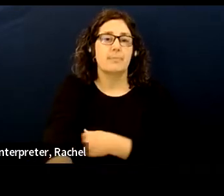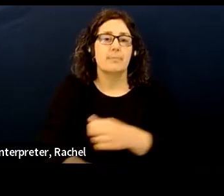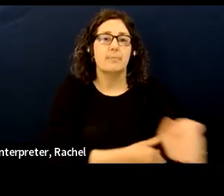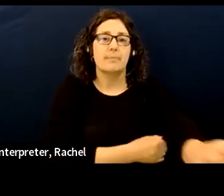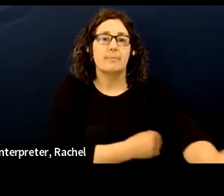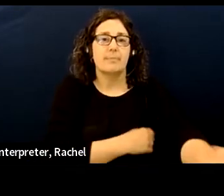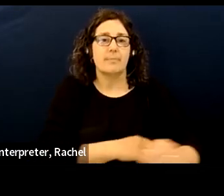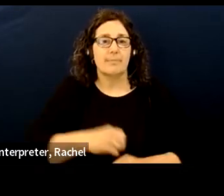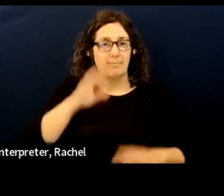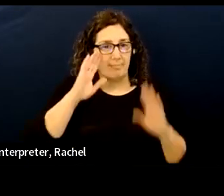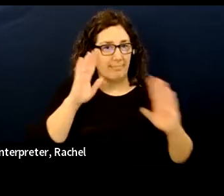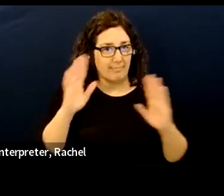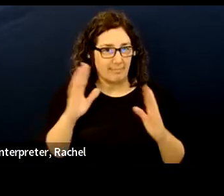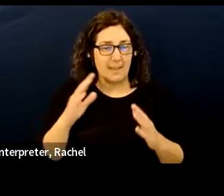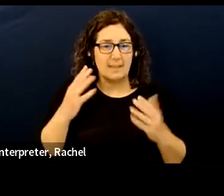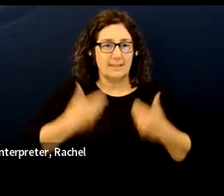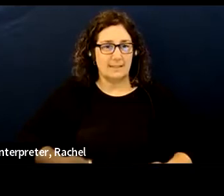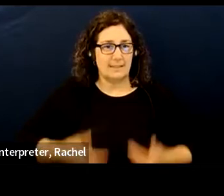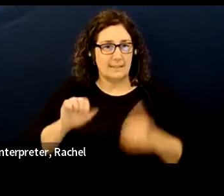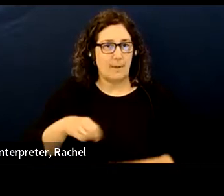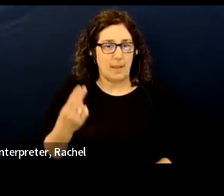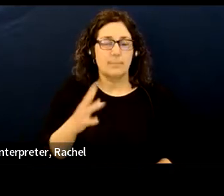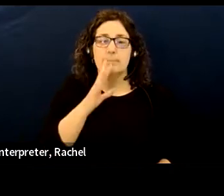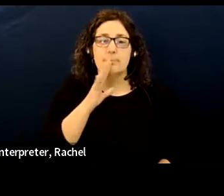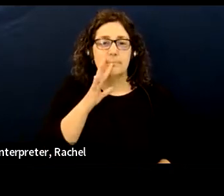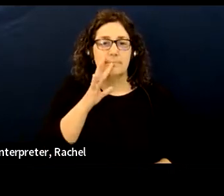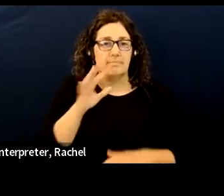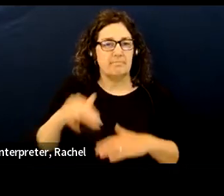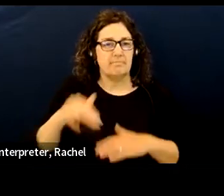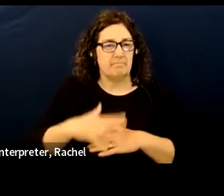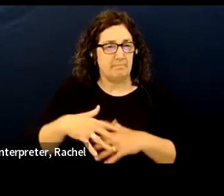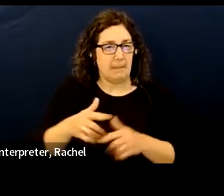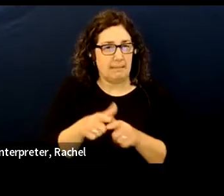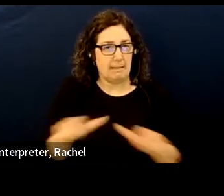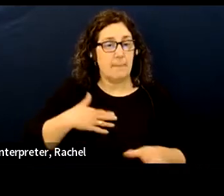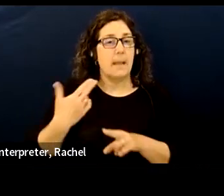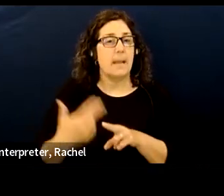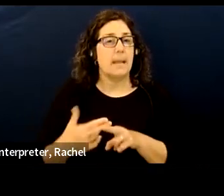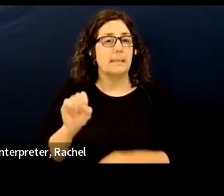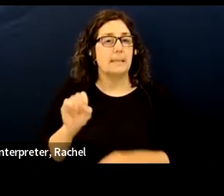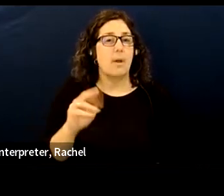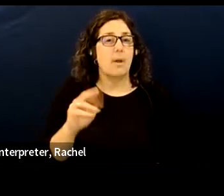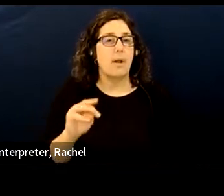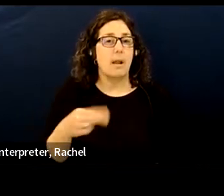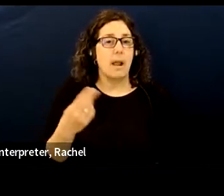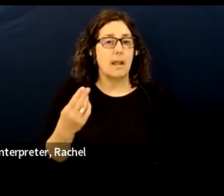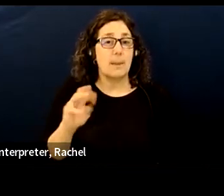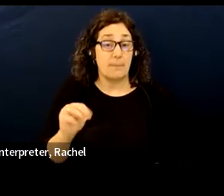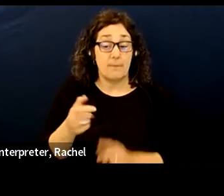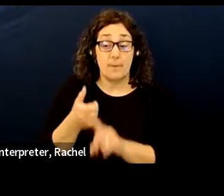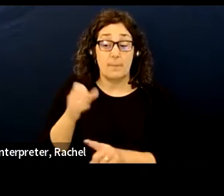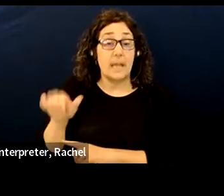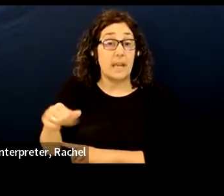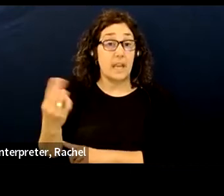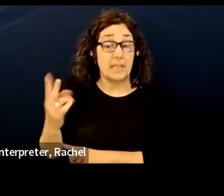It's Quachel Hela, Sarah Jim, Thunasnet, Chesalasnet, Husanich. Hello, everybody. My name is Sarah Jim. I'm from Husanich, from the Saikum